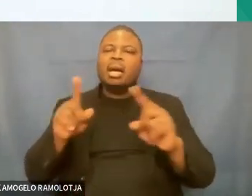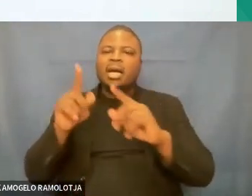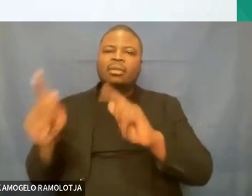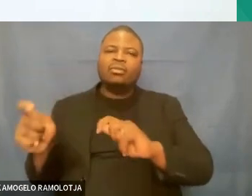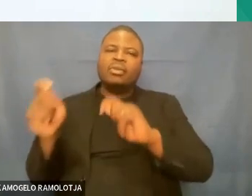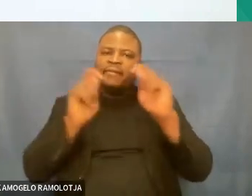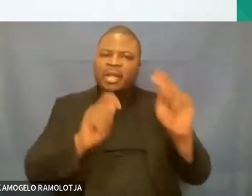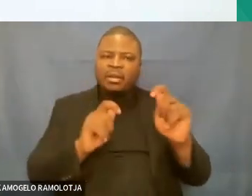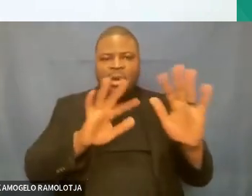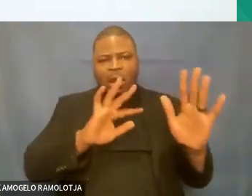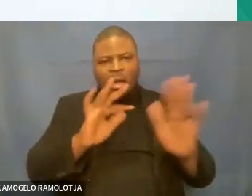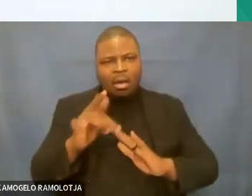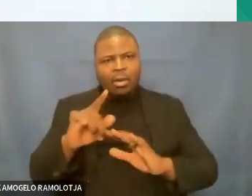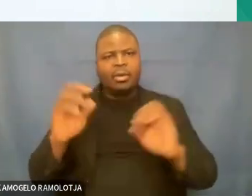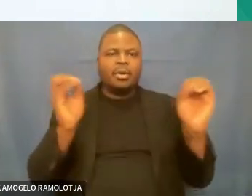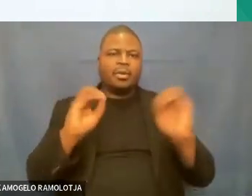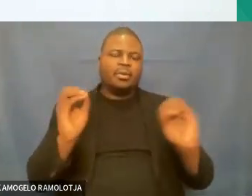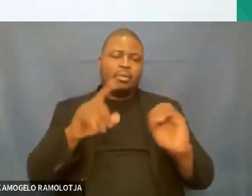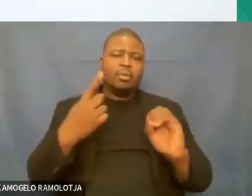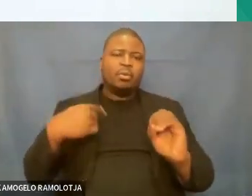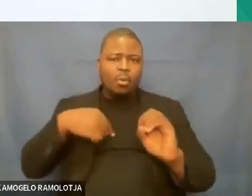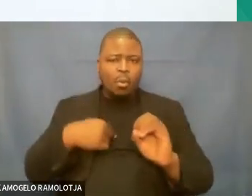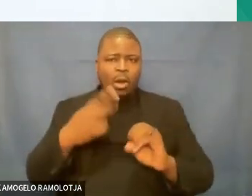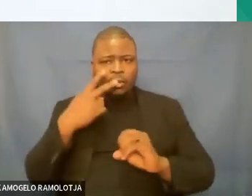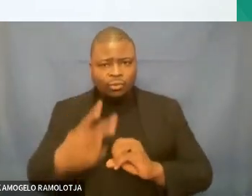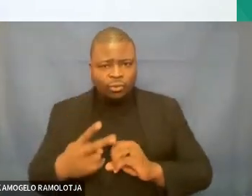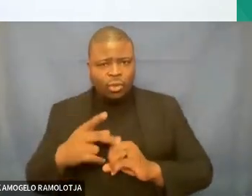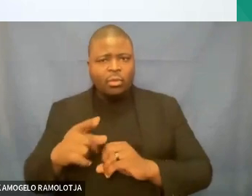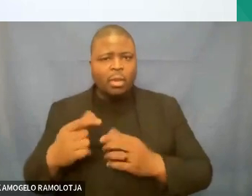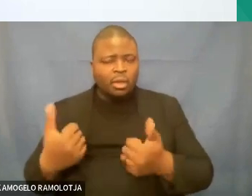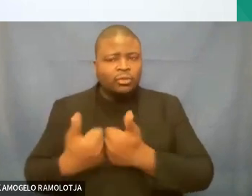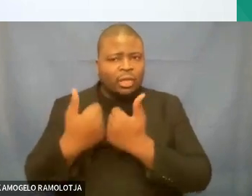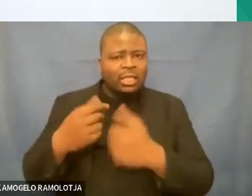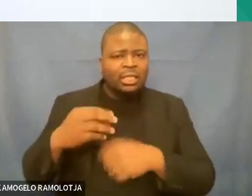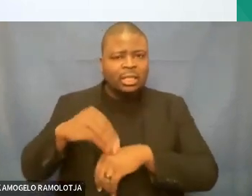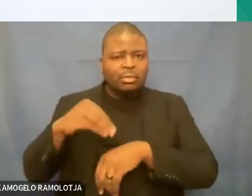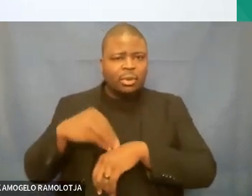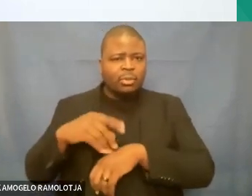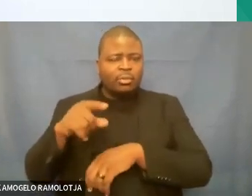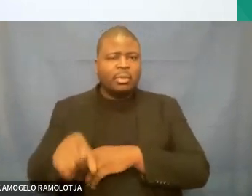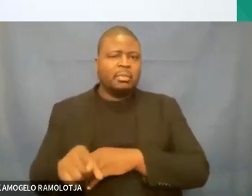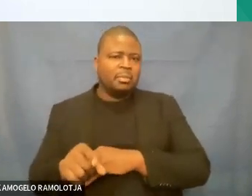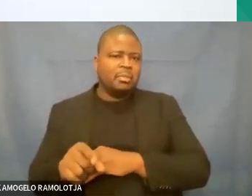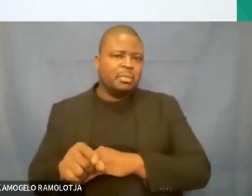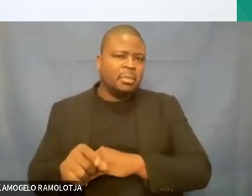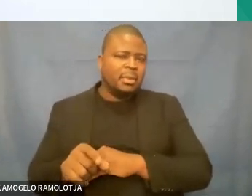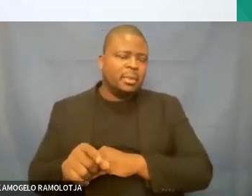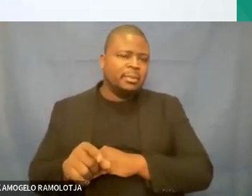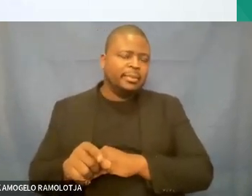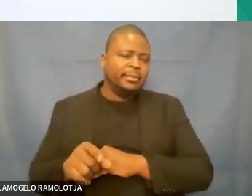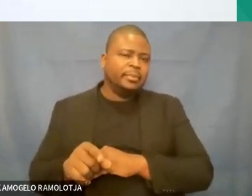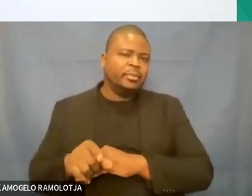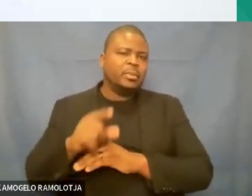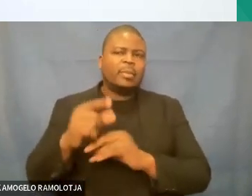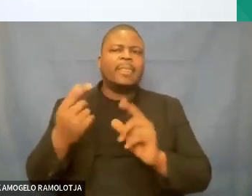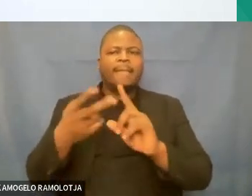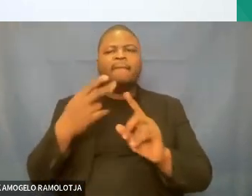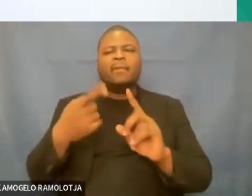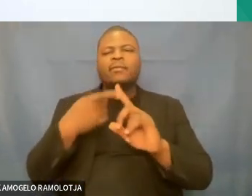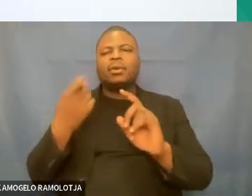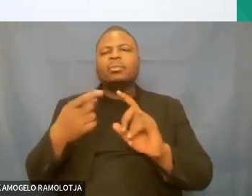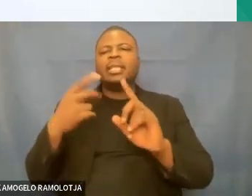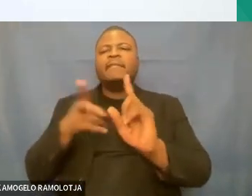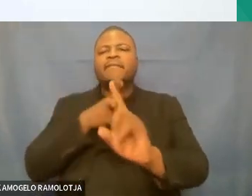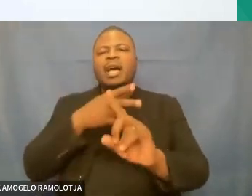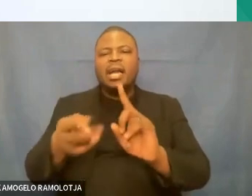So you would see a discrepancy on the number of referrals based on the number of violations